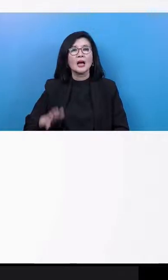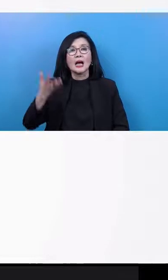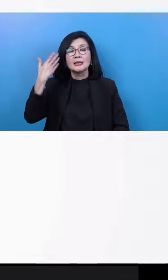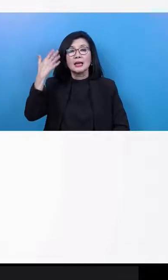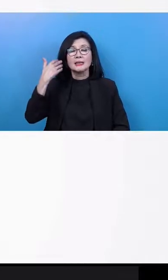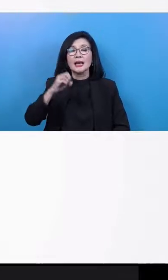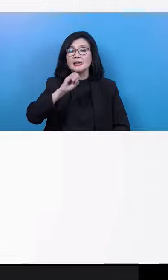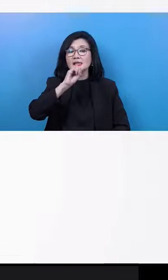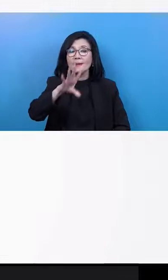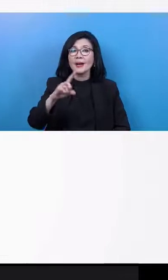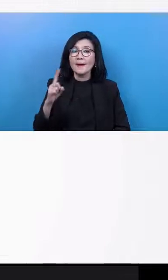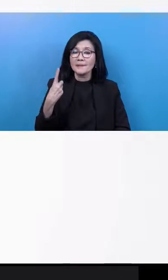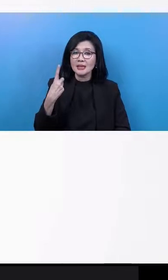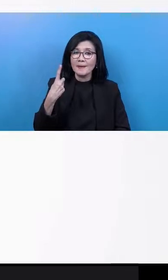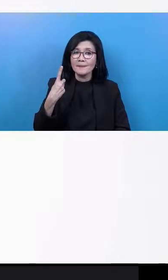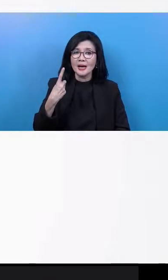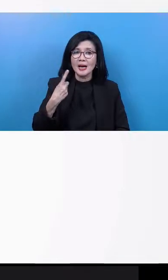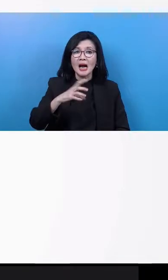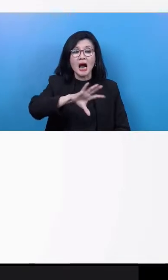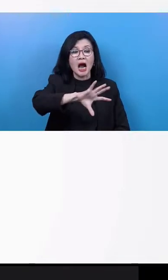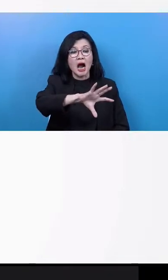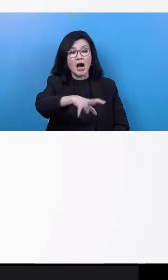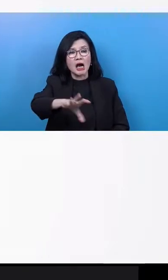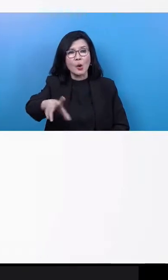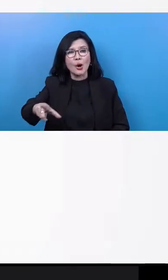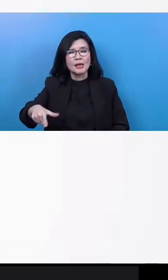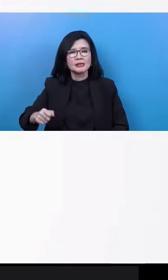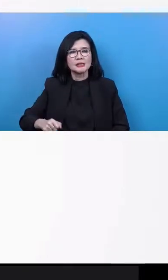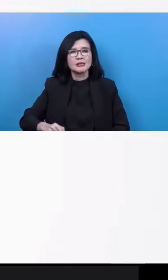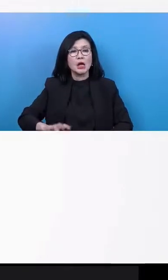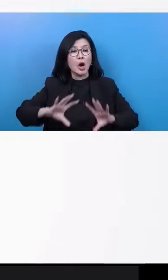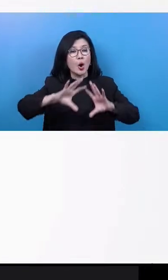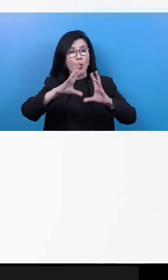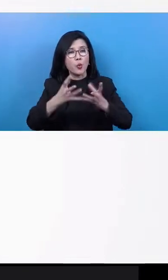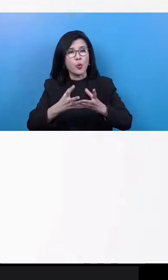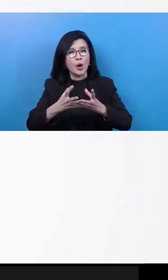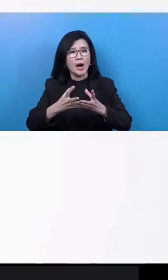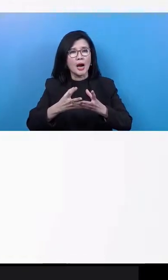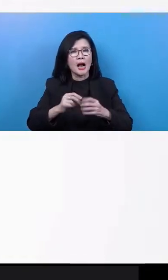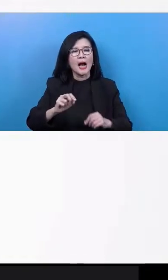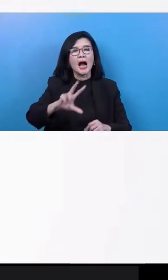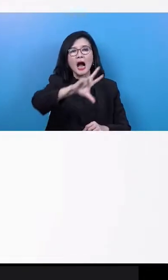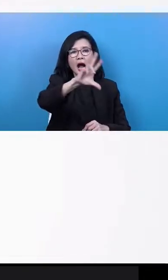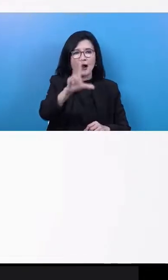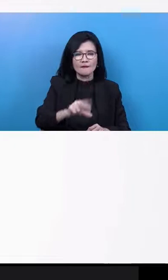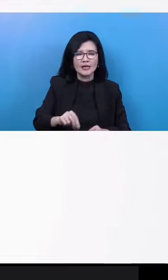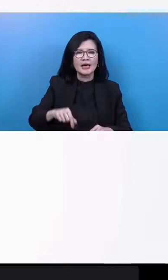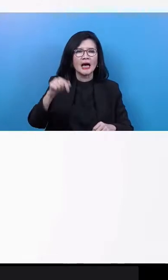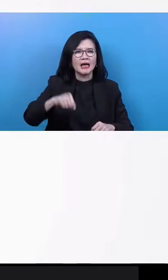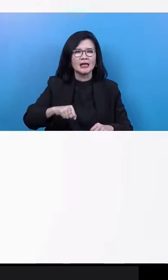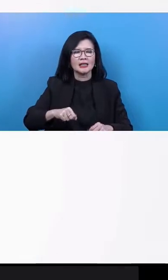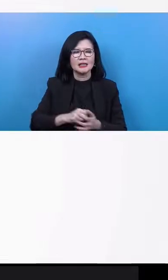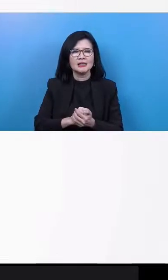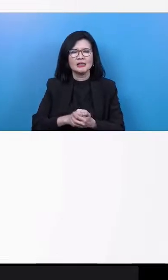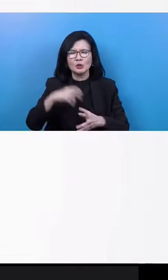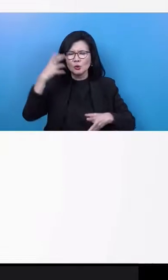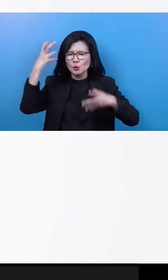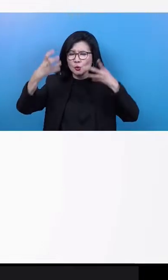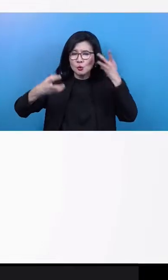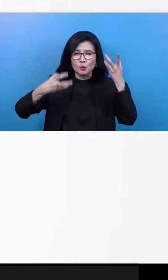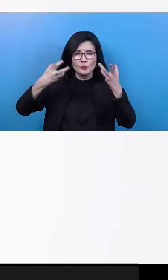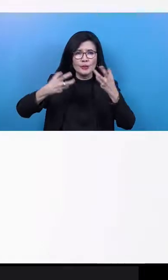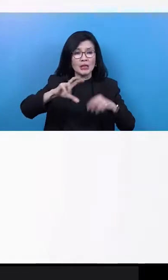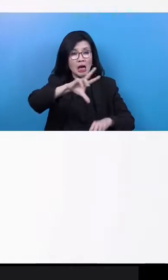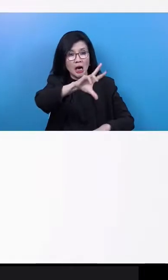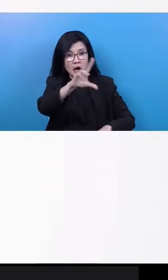is quite complex, the continent of Africa. So it's a vast region. You have 5 sub-regions in there,